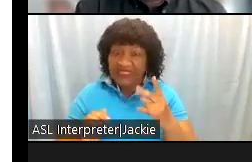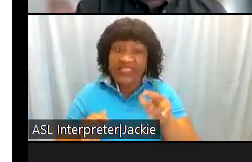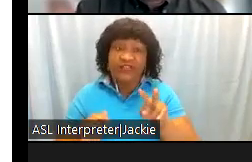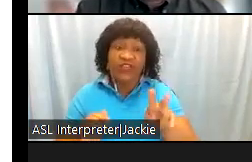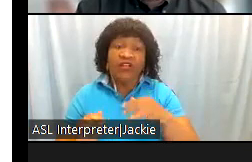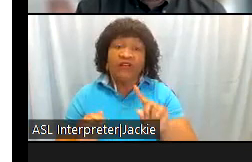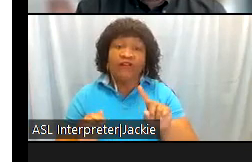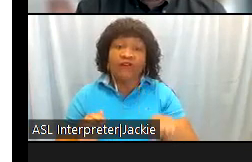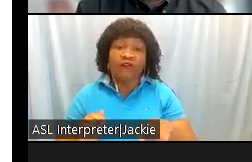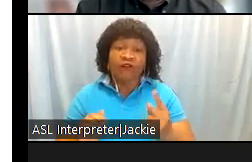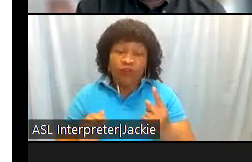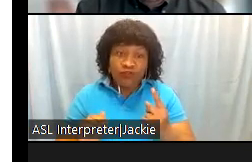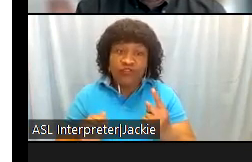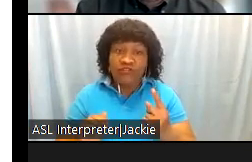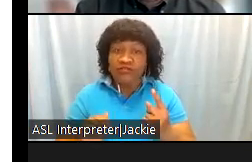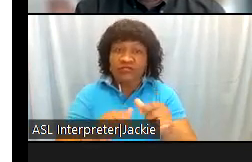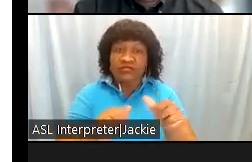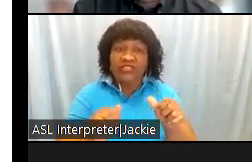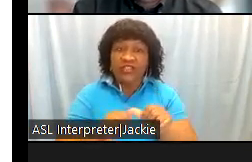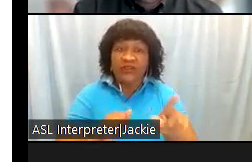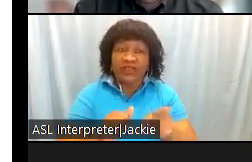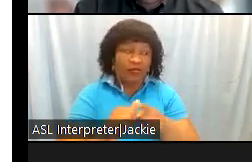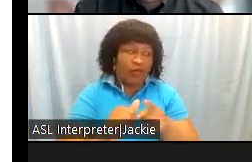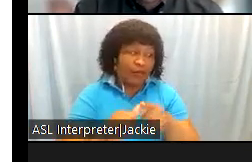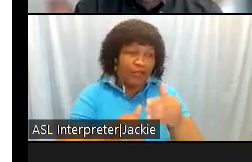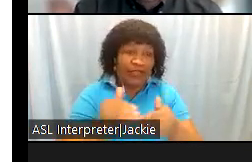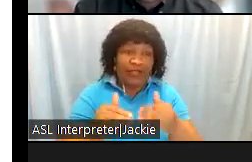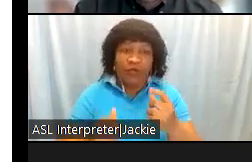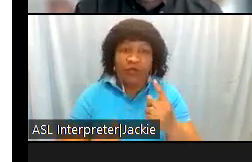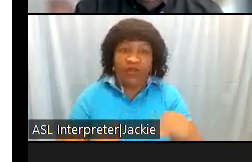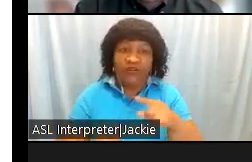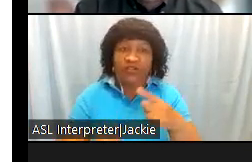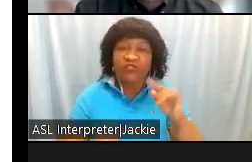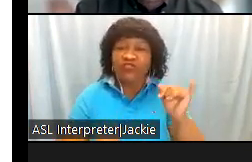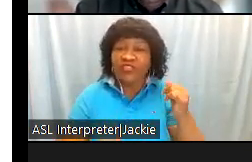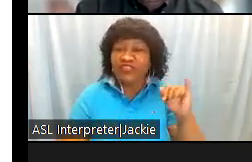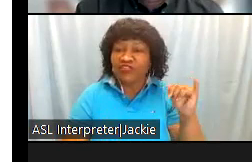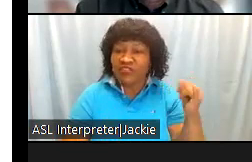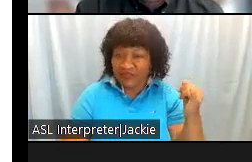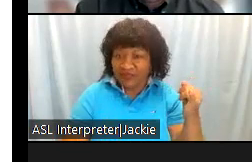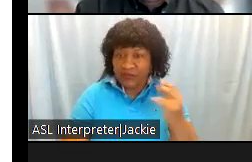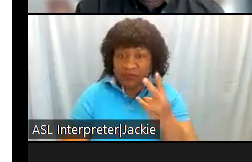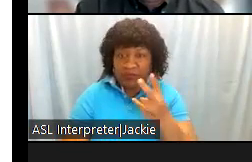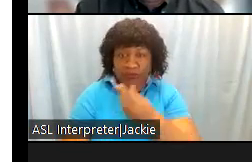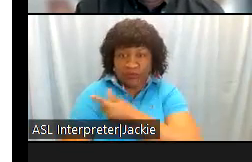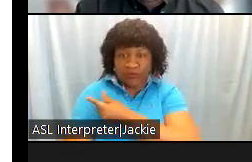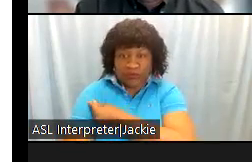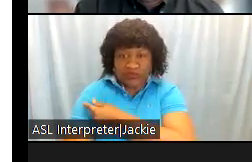that first orange area around that primary series, it can be 1 dose of Johnson & Johnson or 2 doses